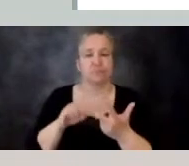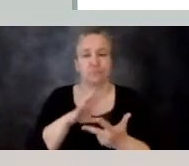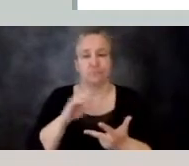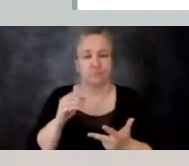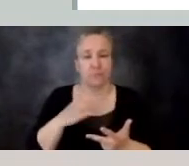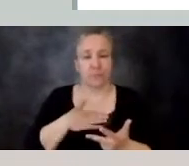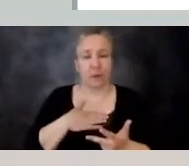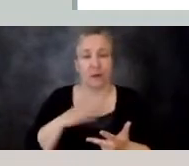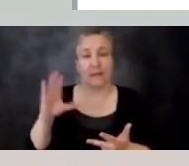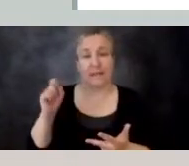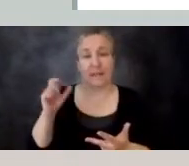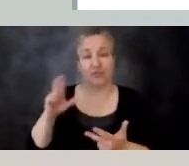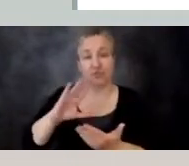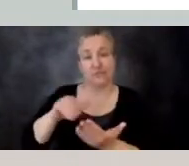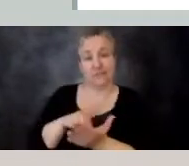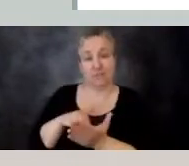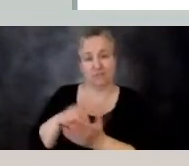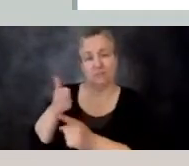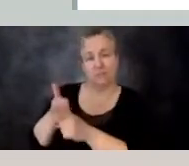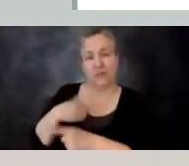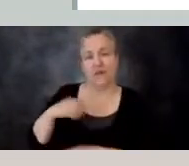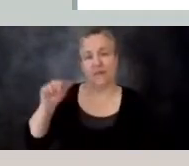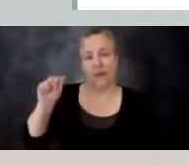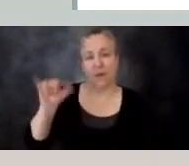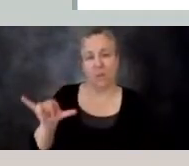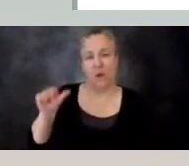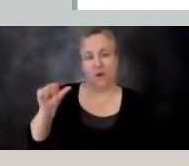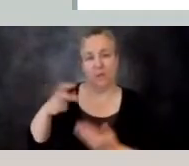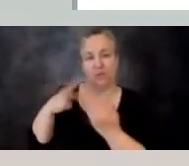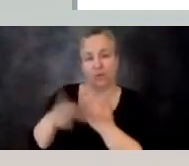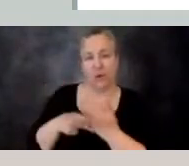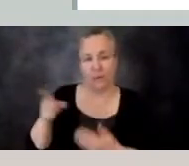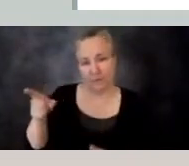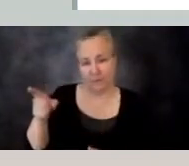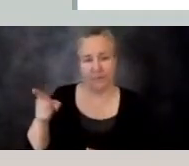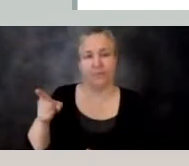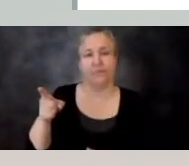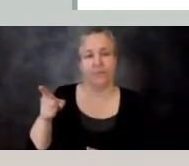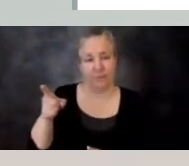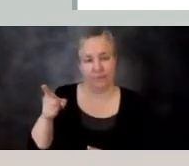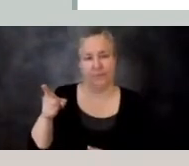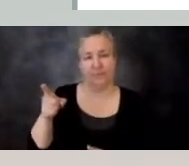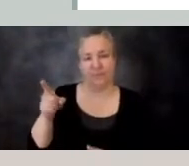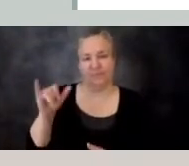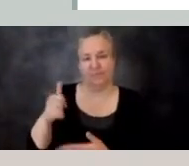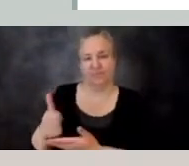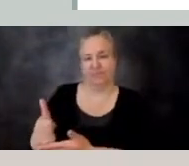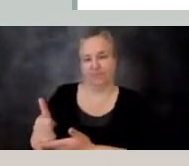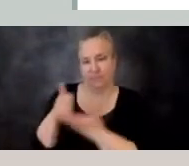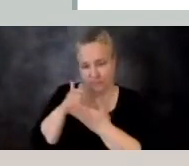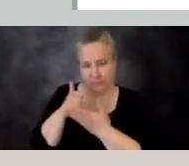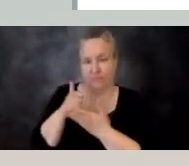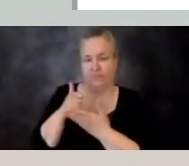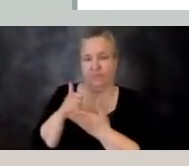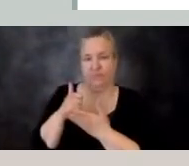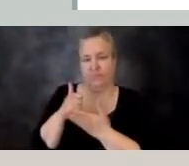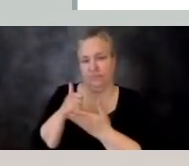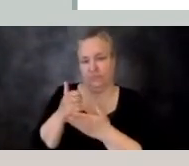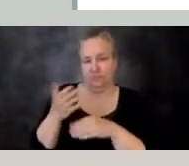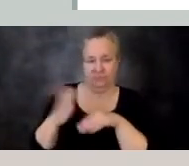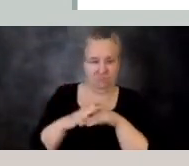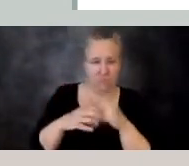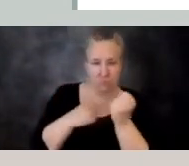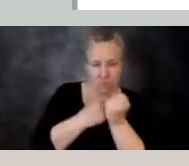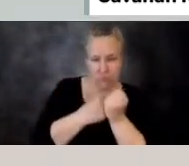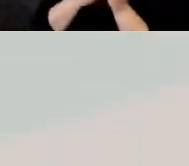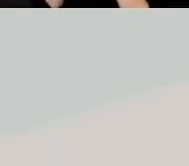cancer center does have a AYA program. So help bridge that gap there for us. So those are things